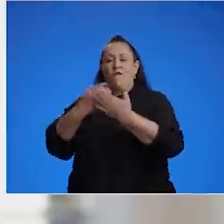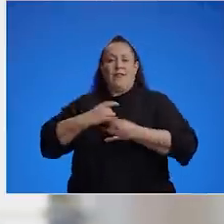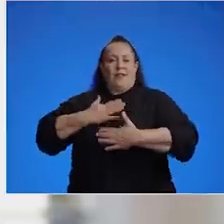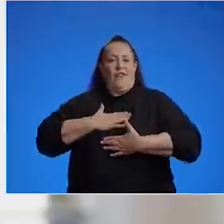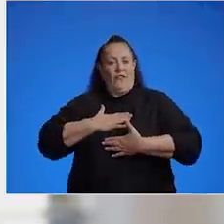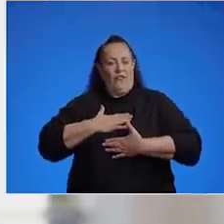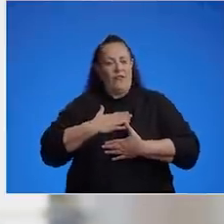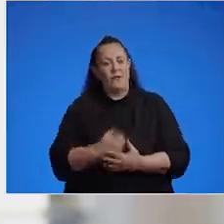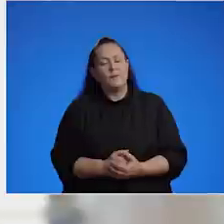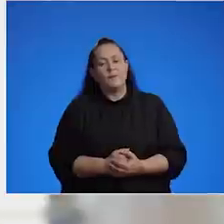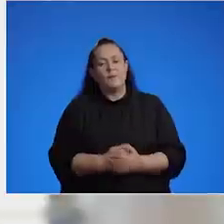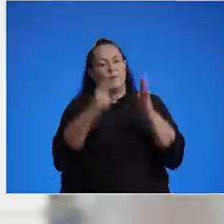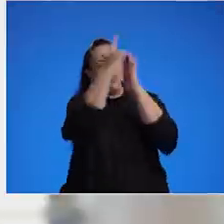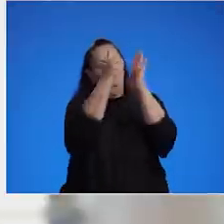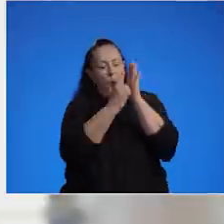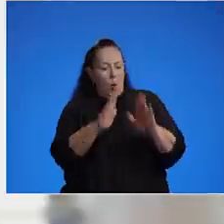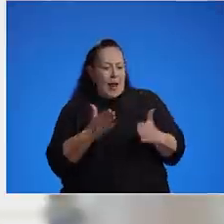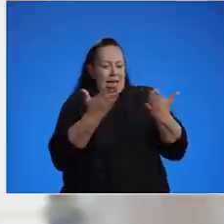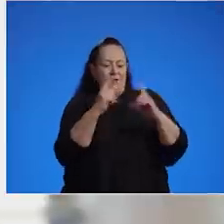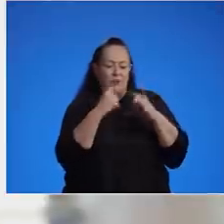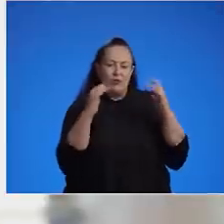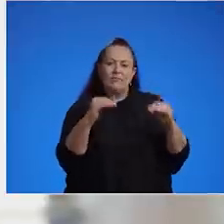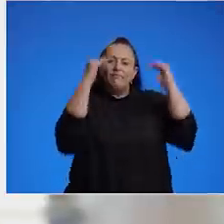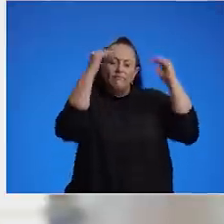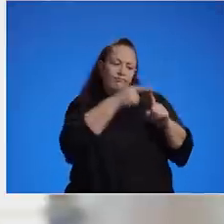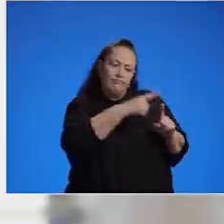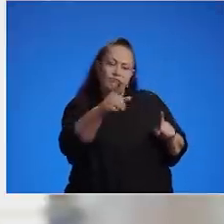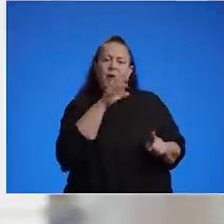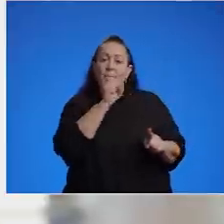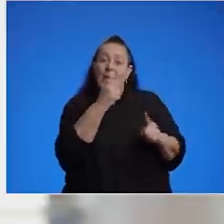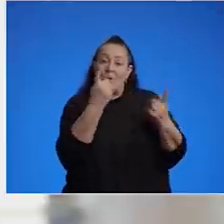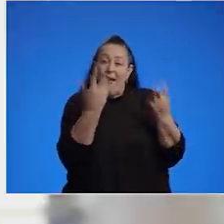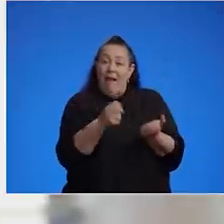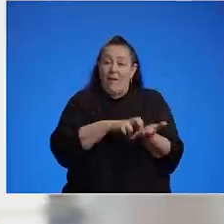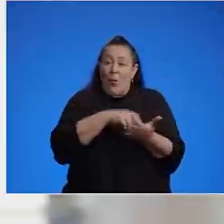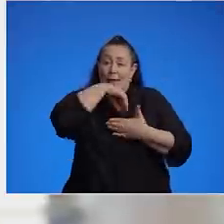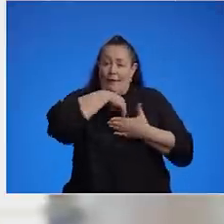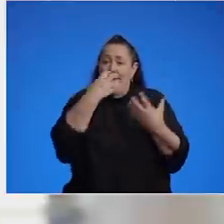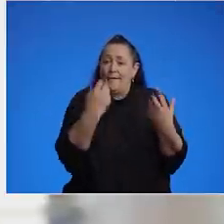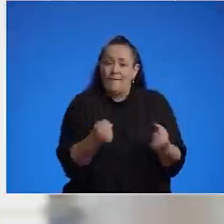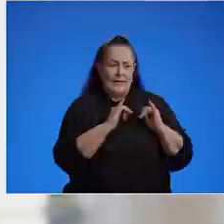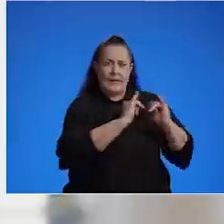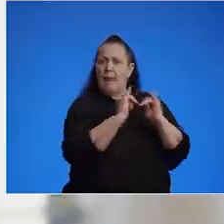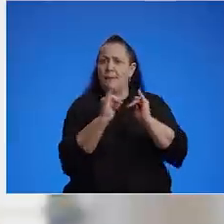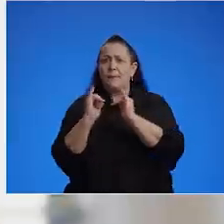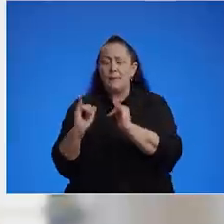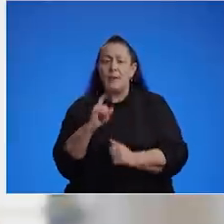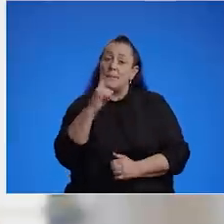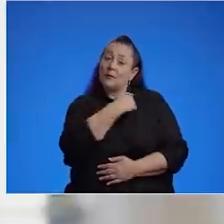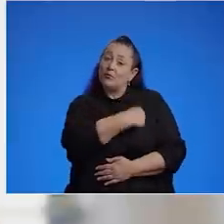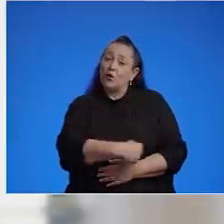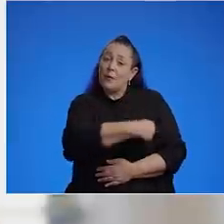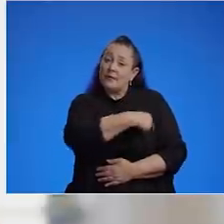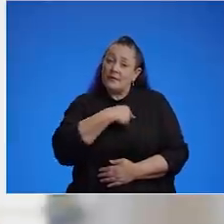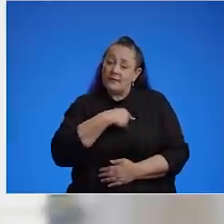The law appoints high priests who are men subject to weakness. But the promise on oath,